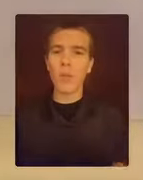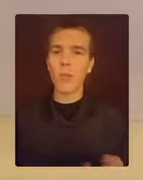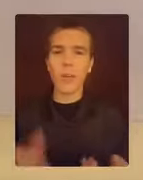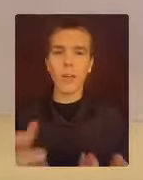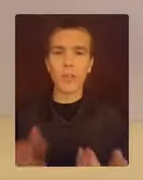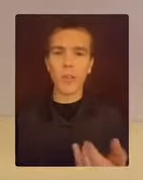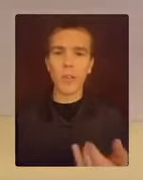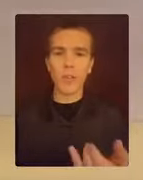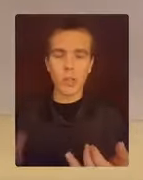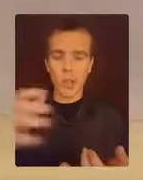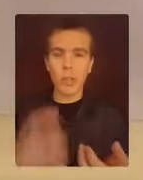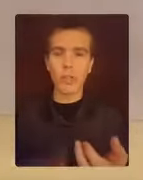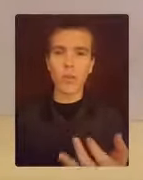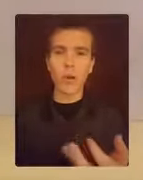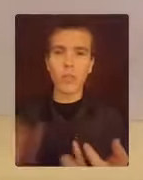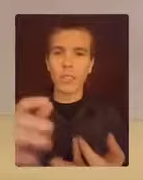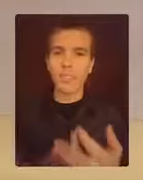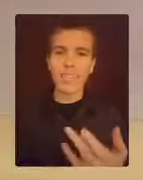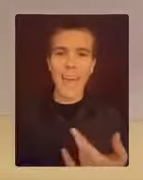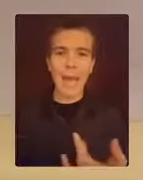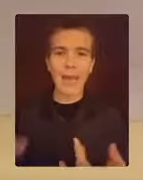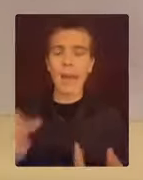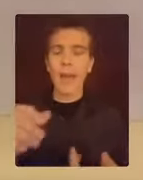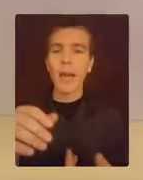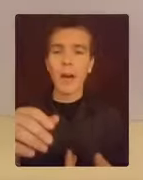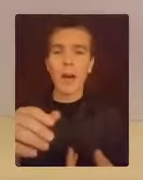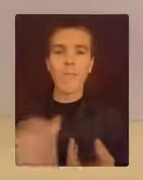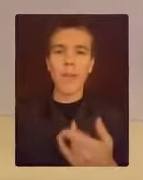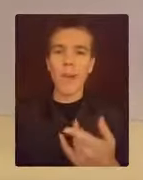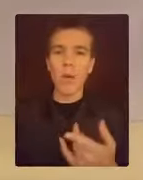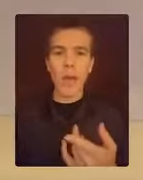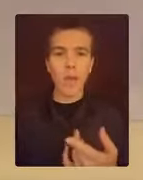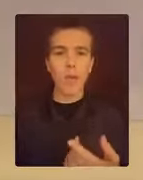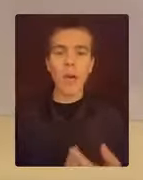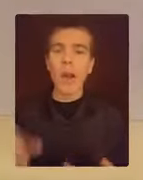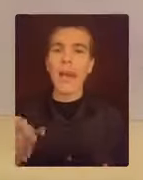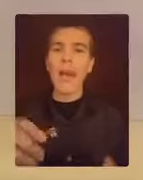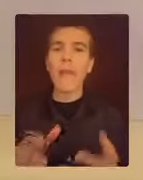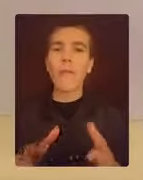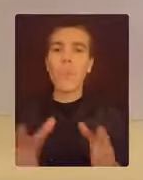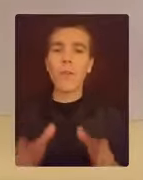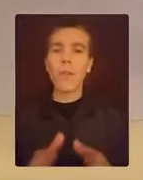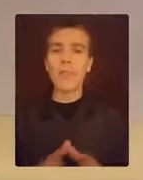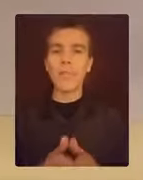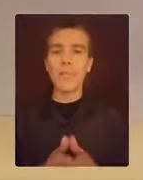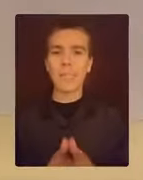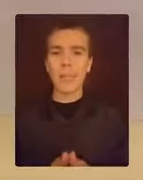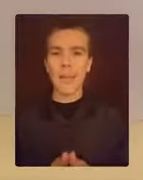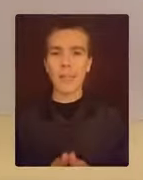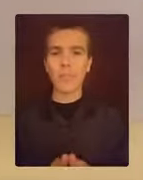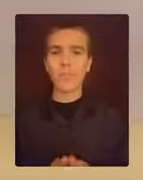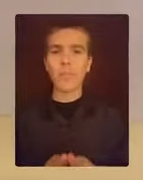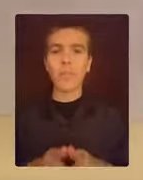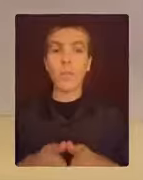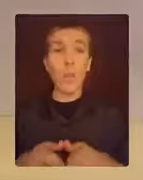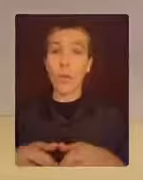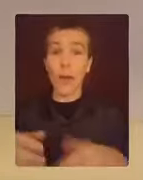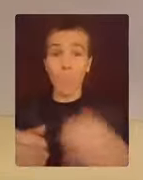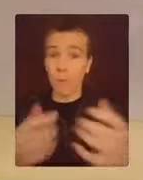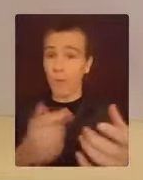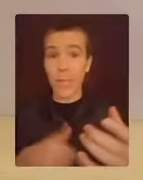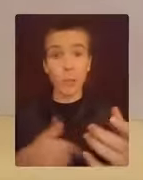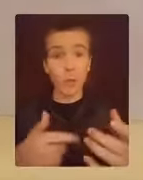things, whether it be an adrenaline junkie, a drugs, a sex addict, a video gamer. Everyone does these things,